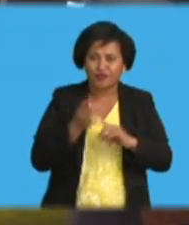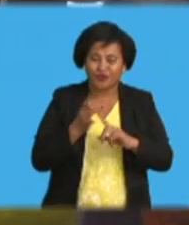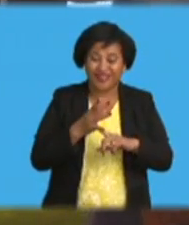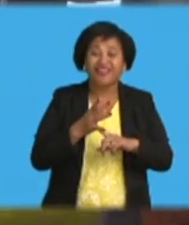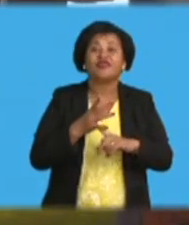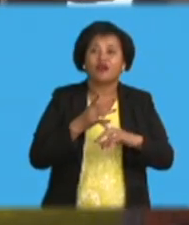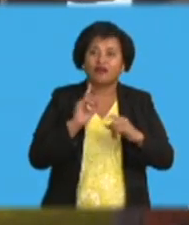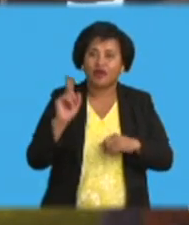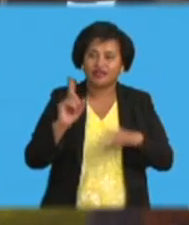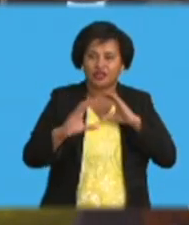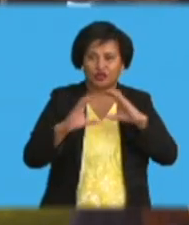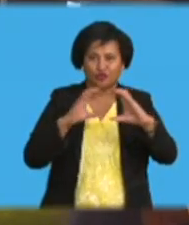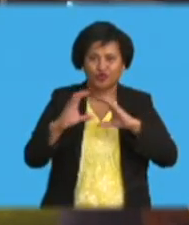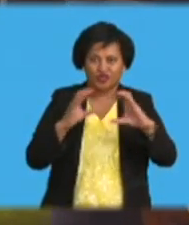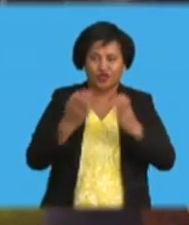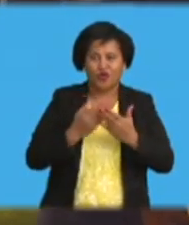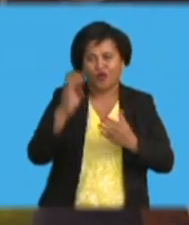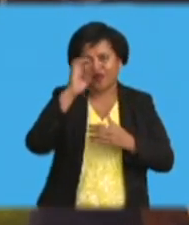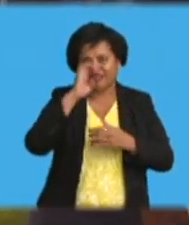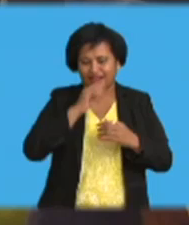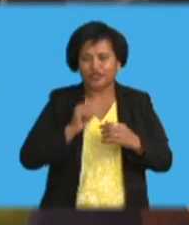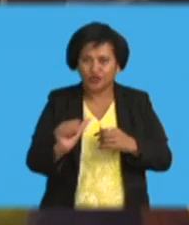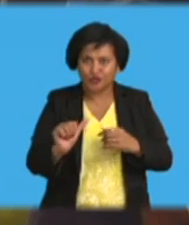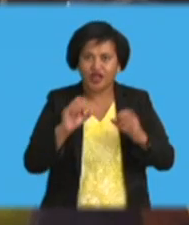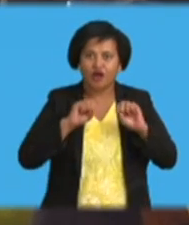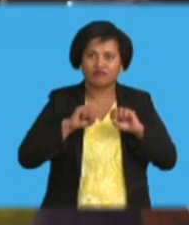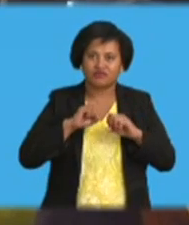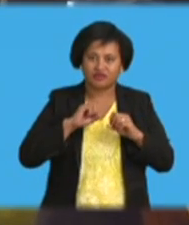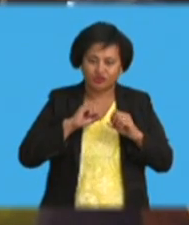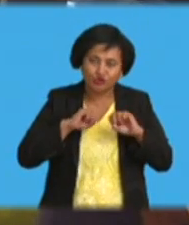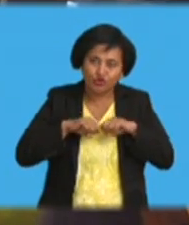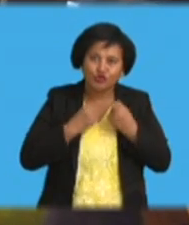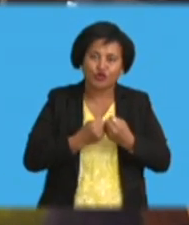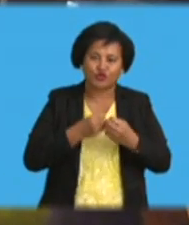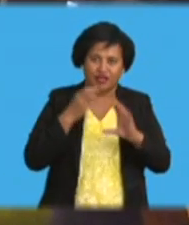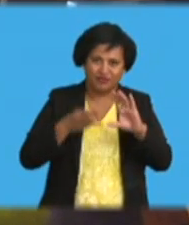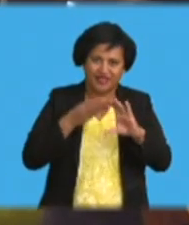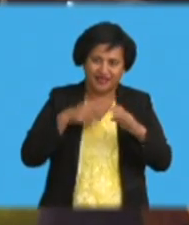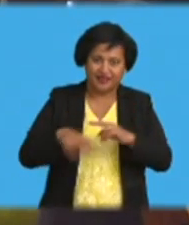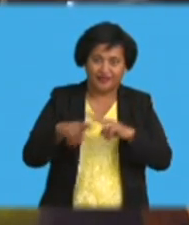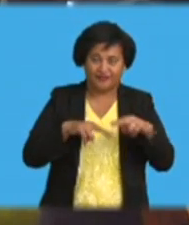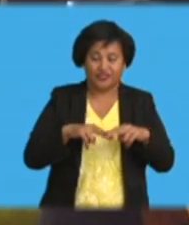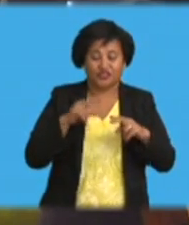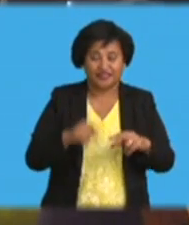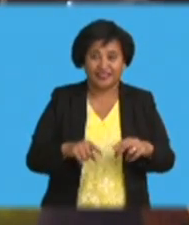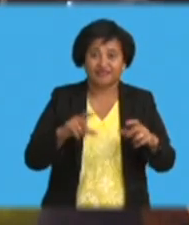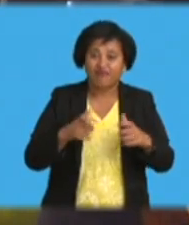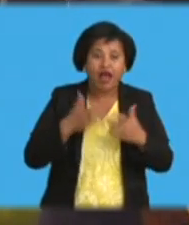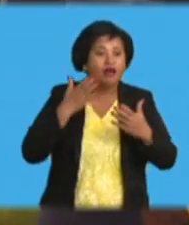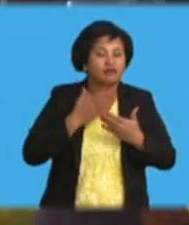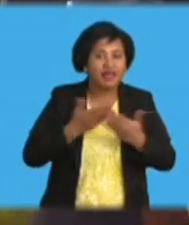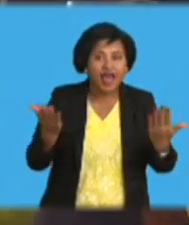communications, the responsible ethical use of social media in Fiji. This, Madam Speaker, is an emerging challenge that deals directly with how we treat